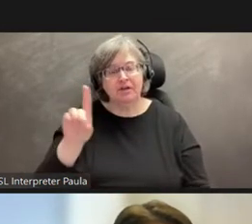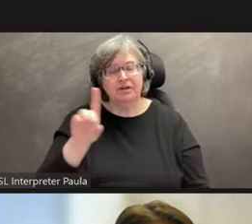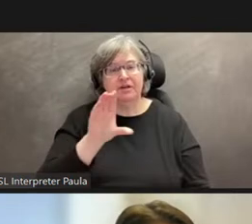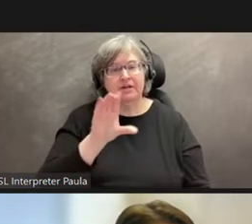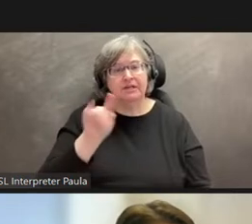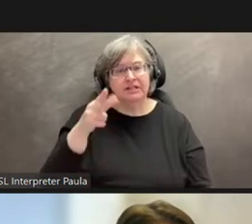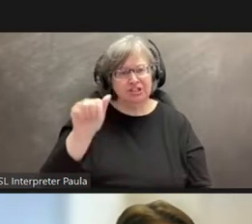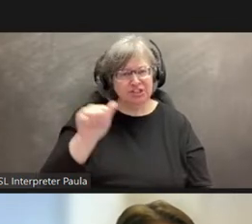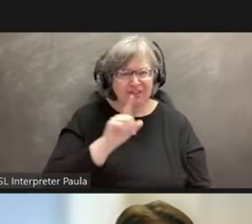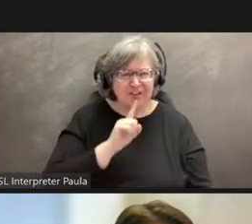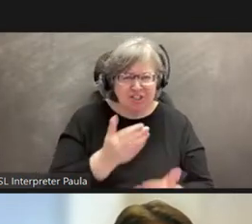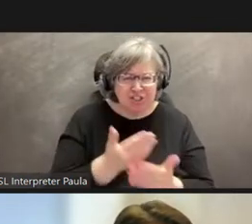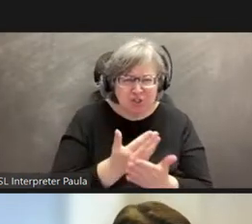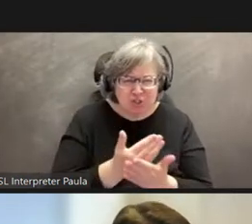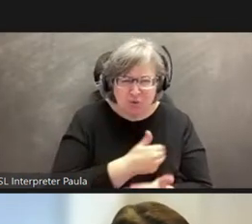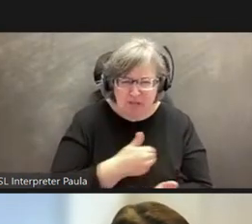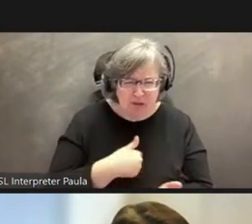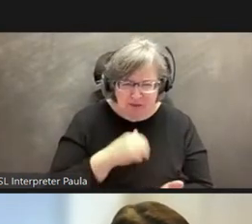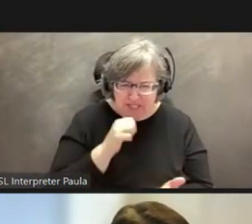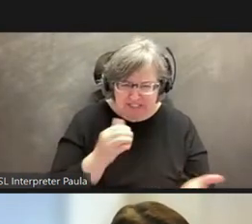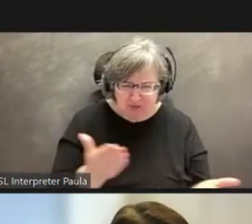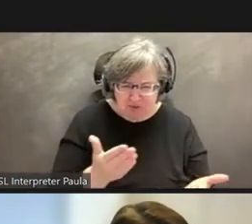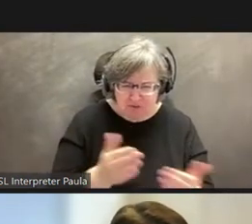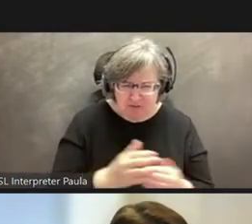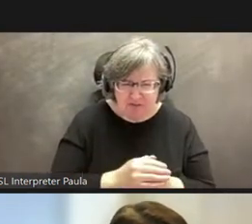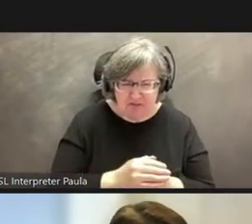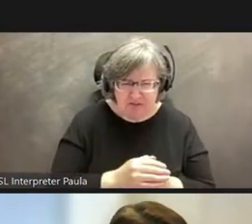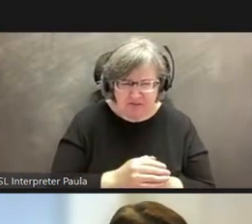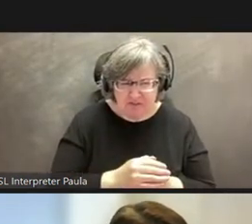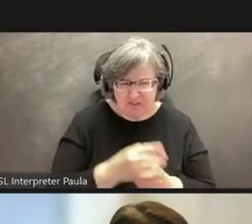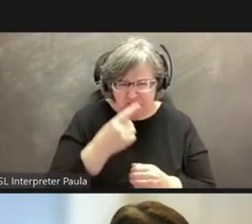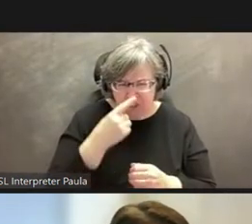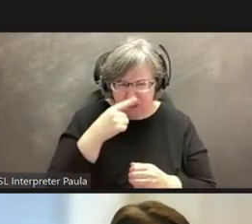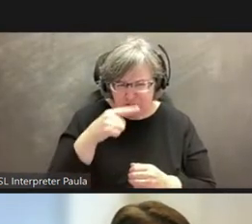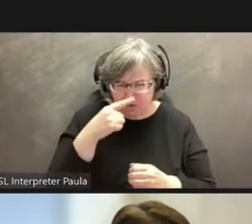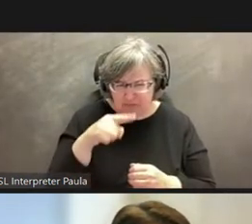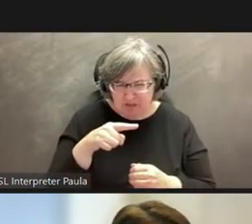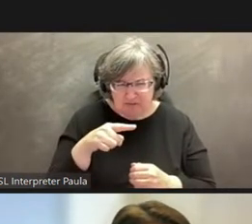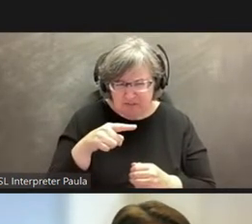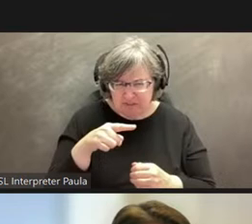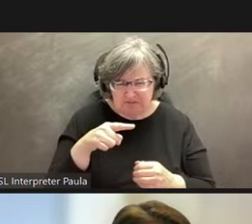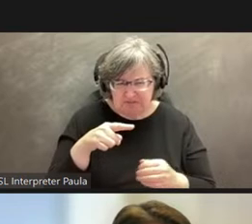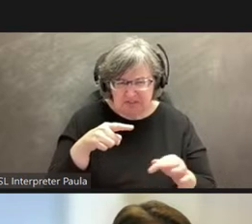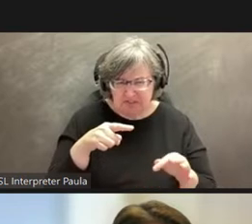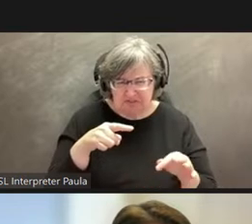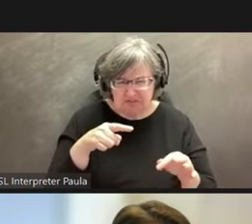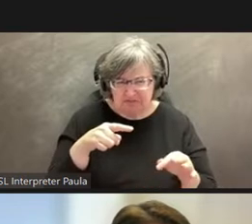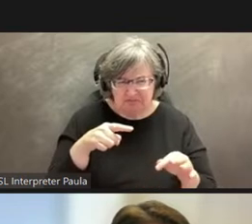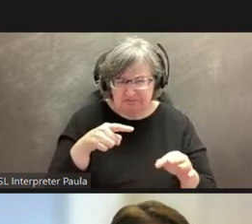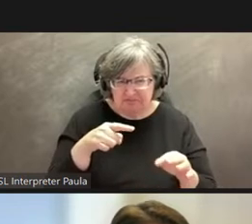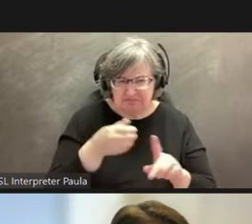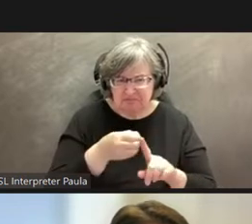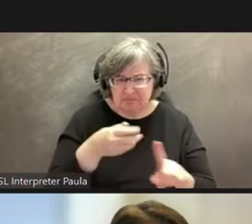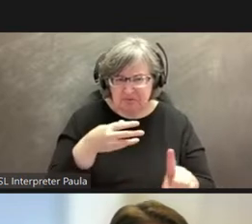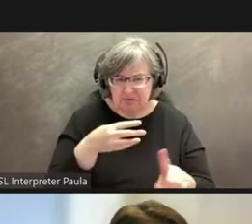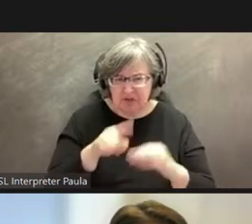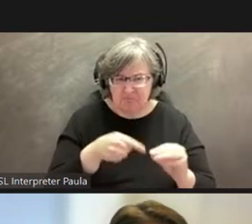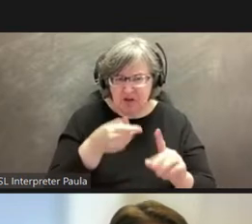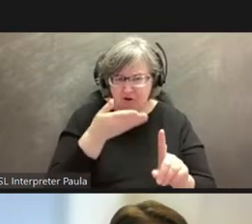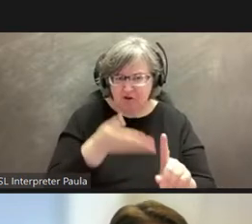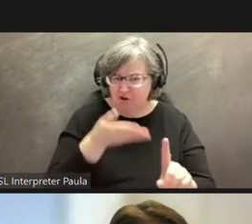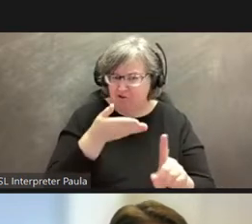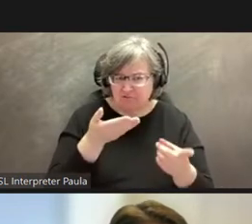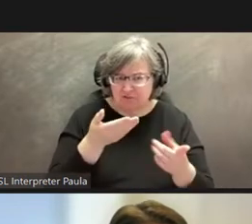is a new member who is not here. Can you just give a brief introduction since she's a new